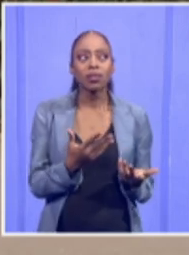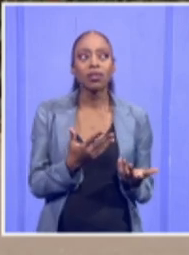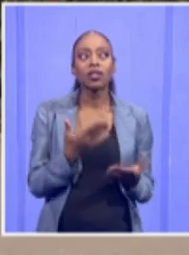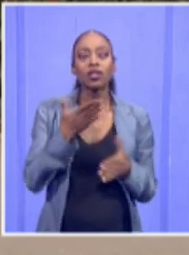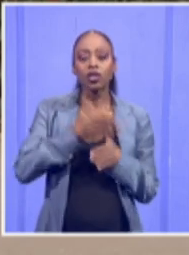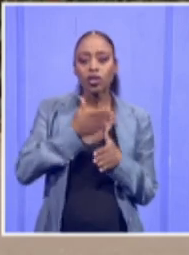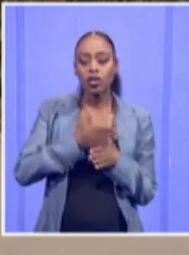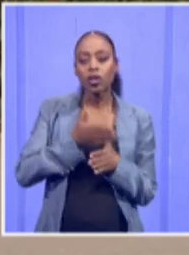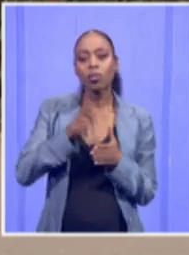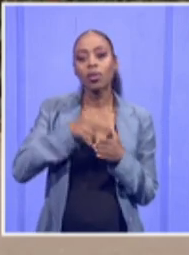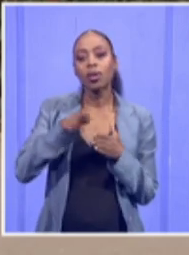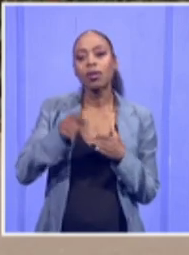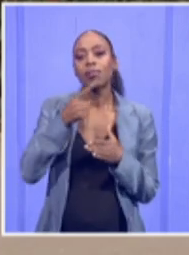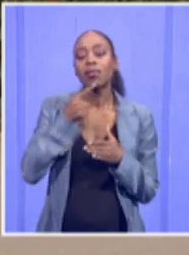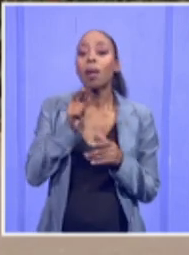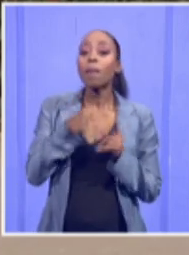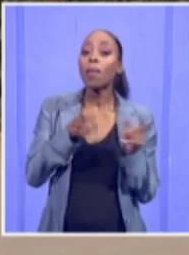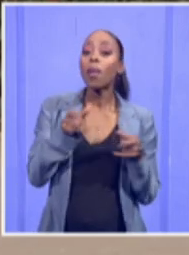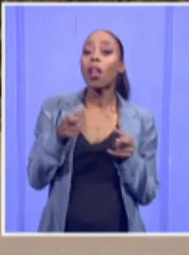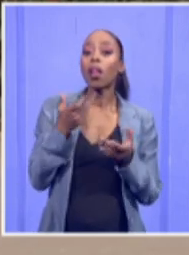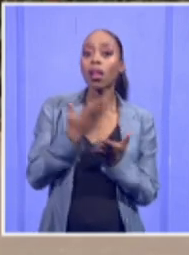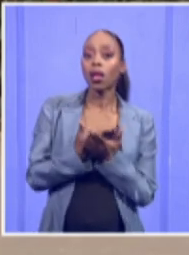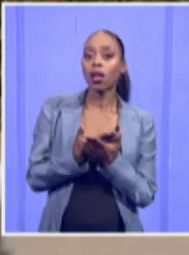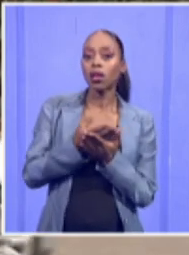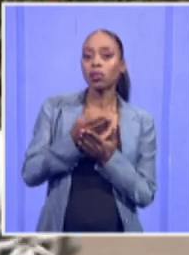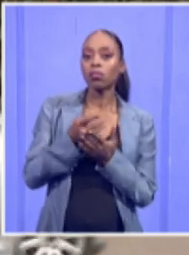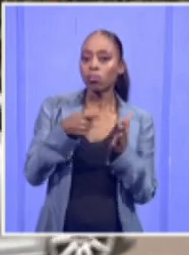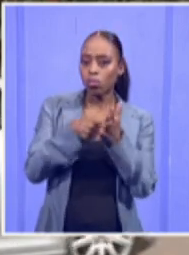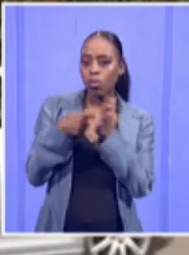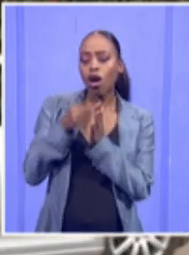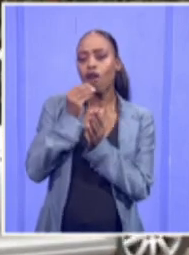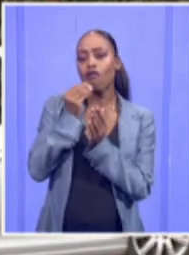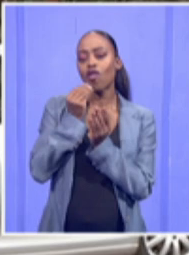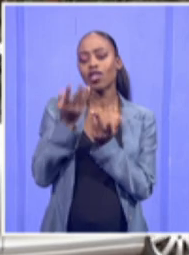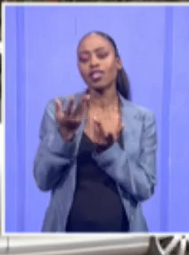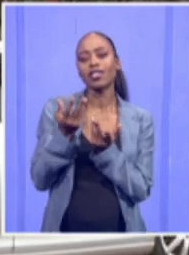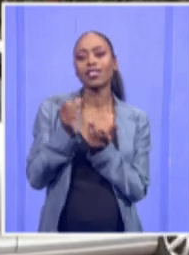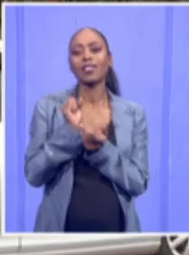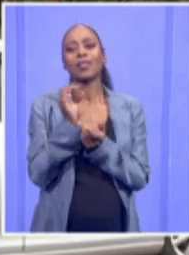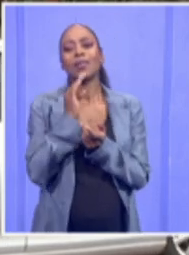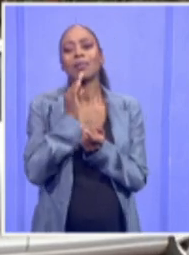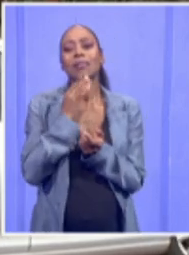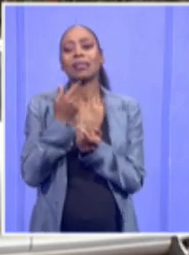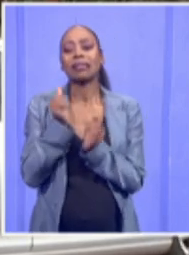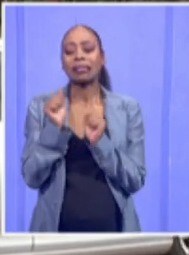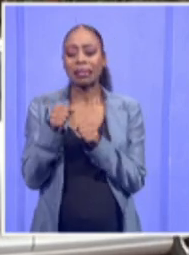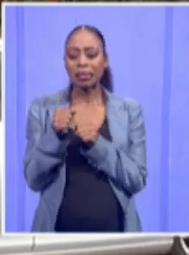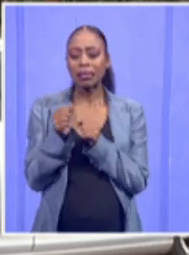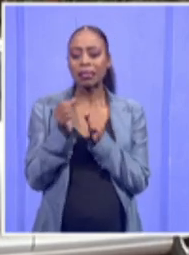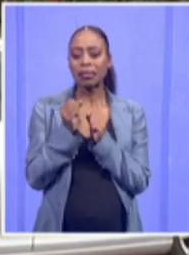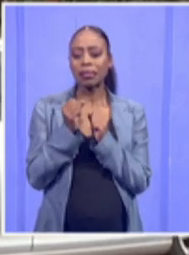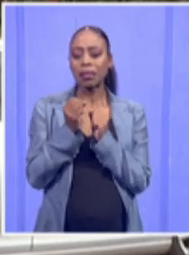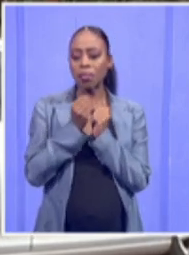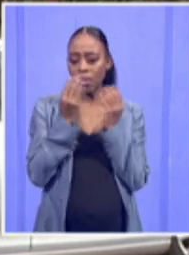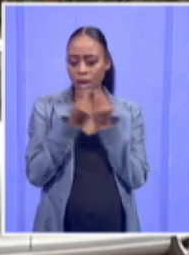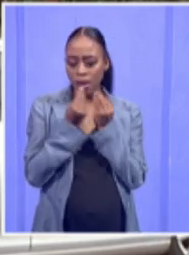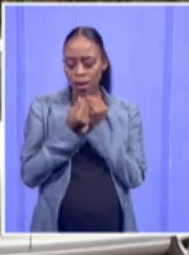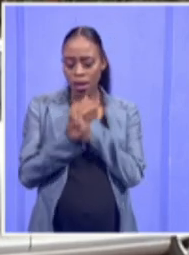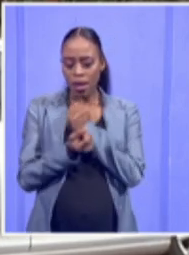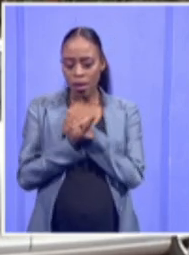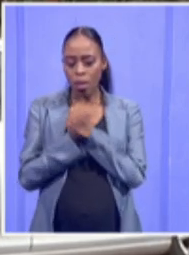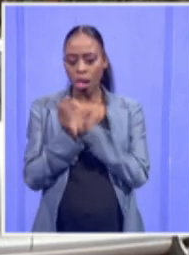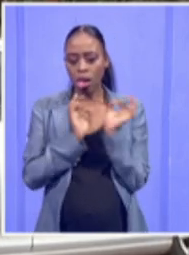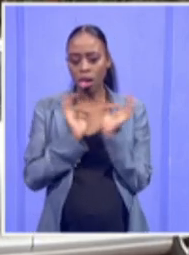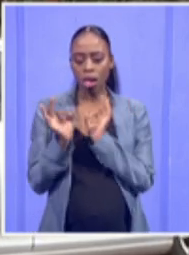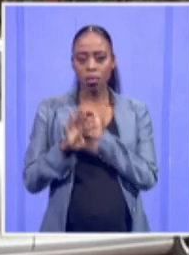result into people being able to put food in the table. So there have been quite a number of investments in the